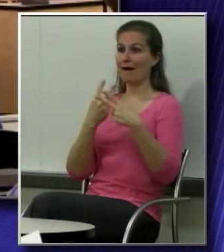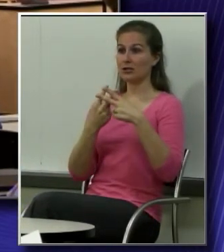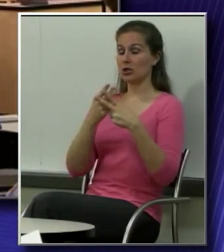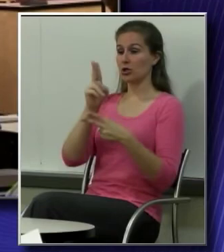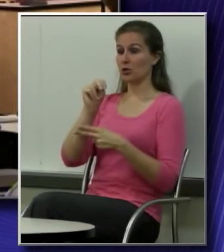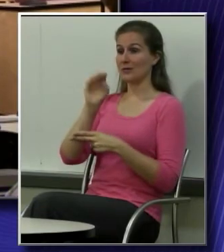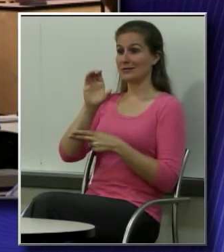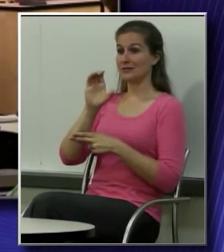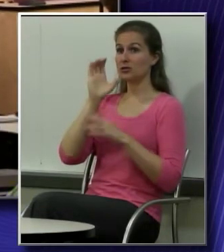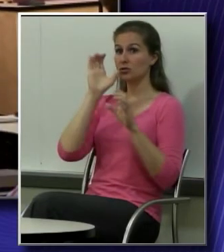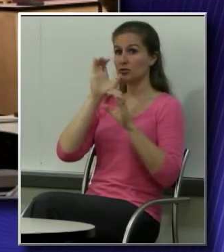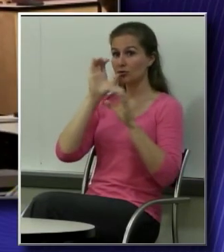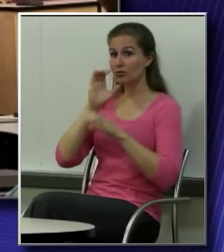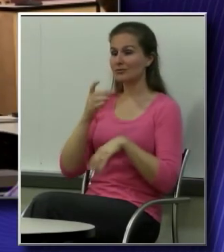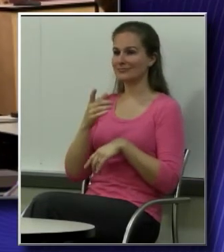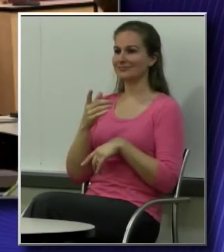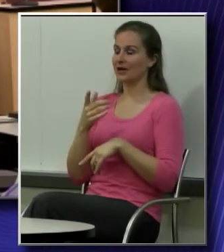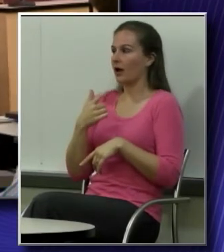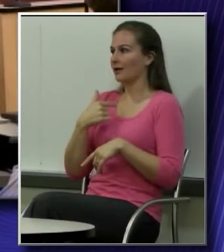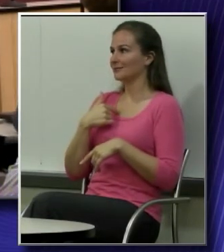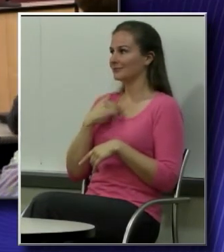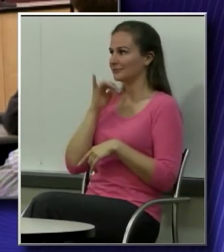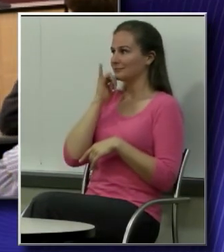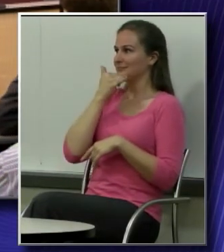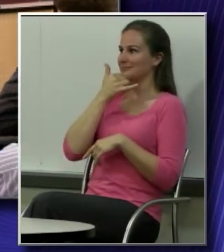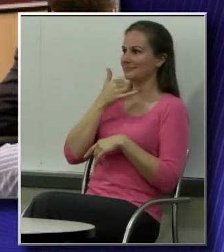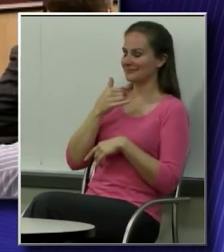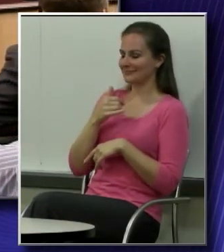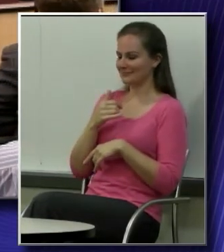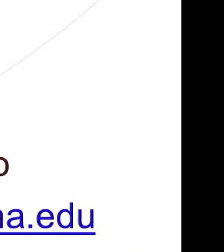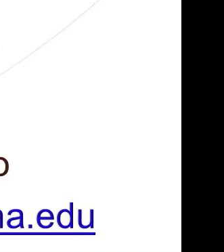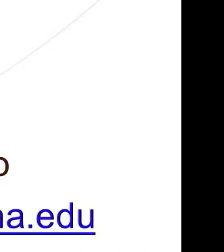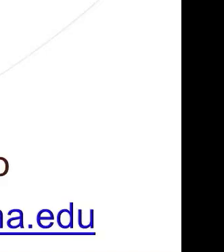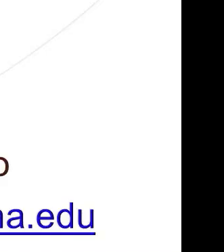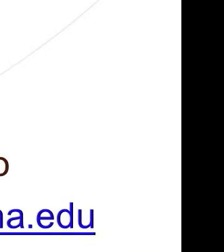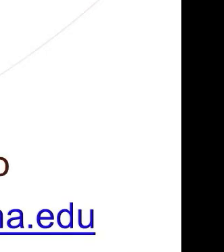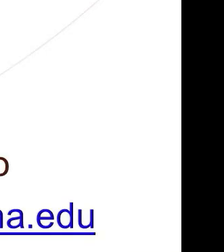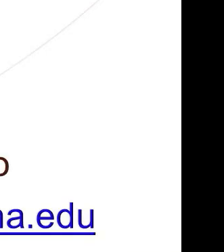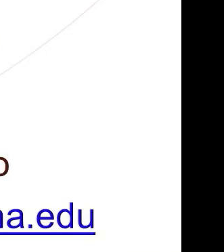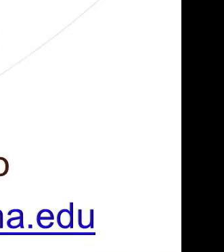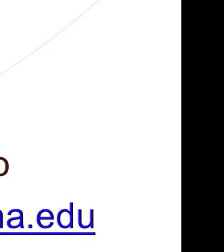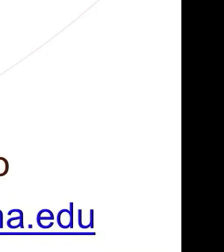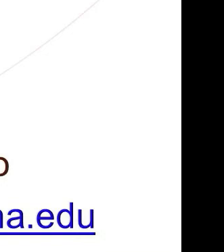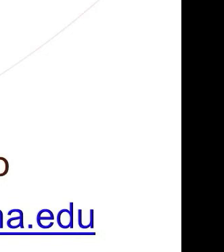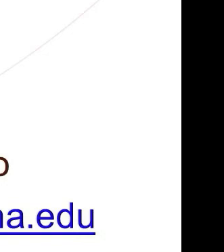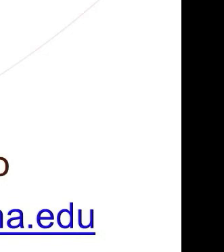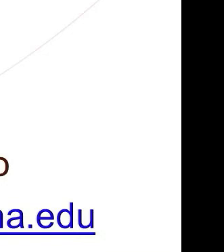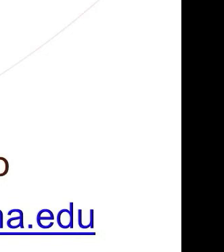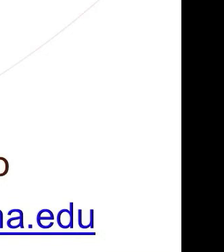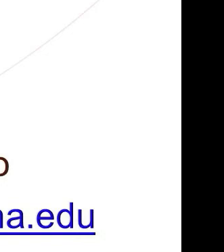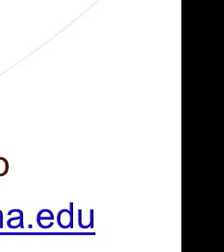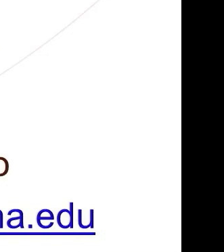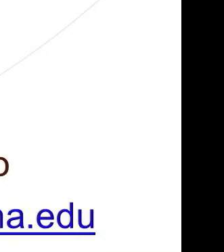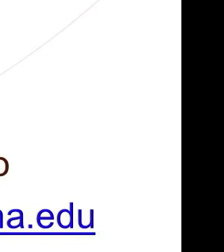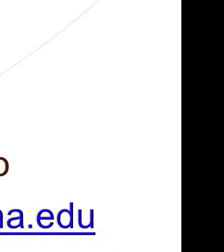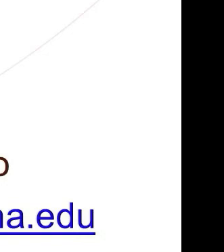UNC search. I just showed my age right there. You can email using